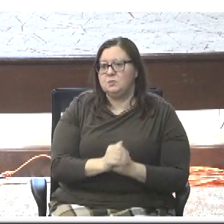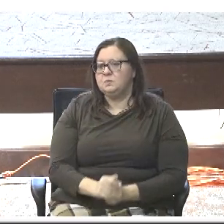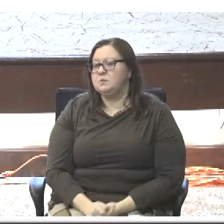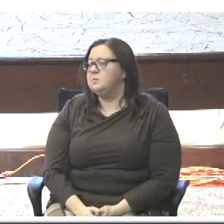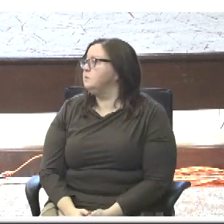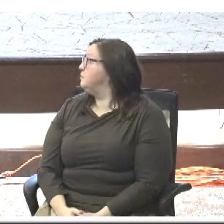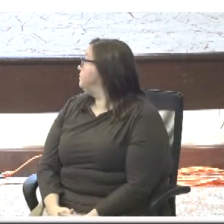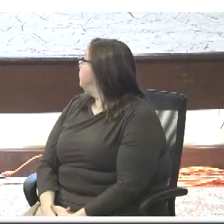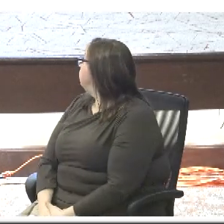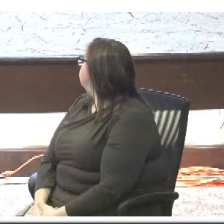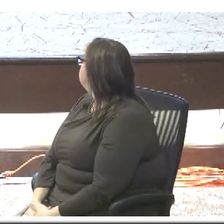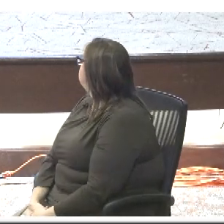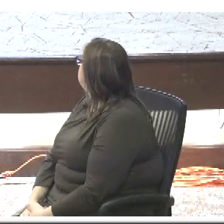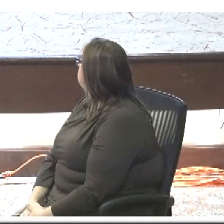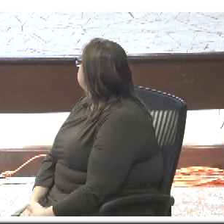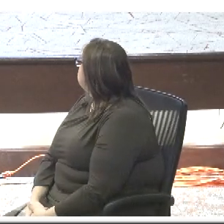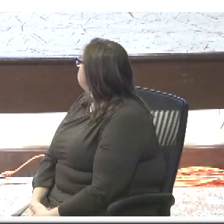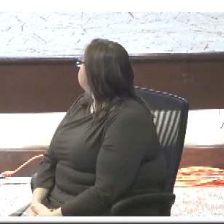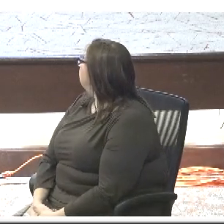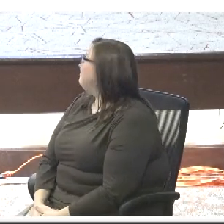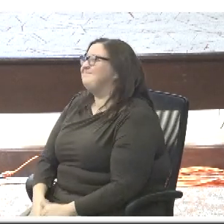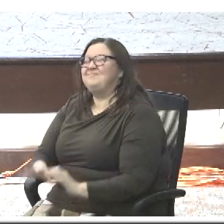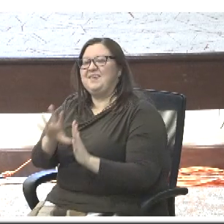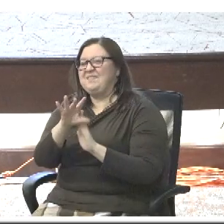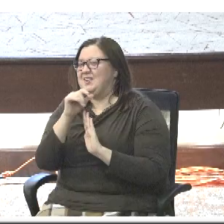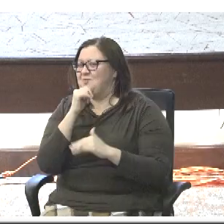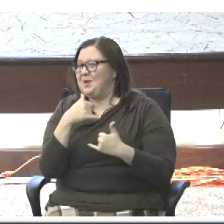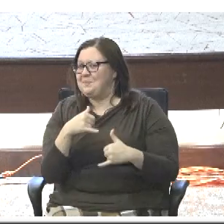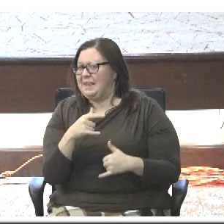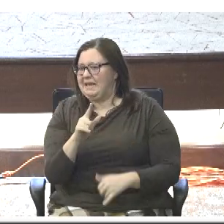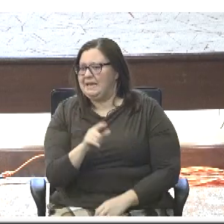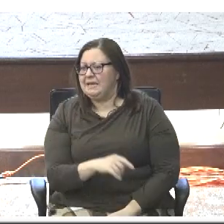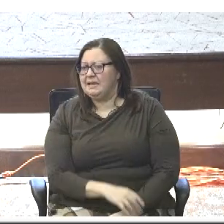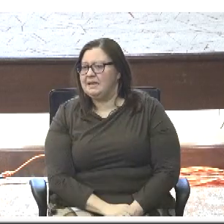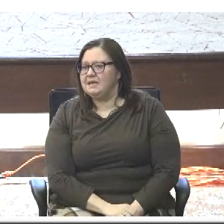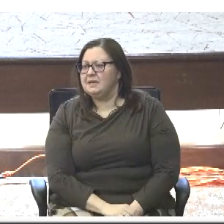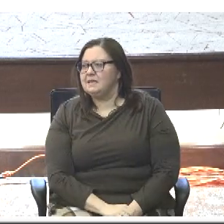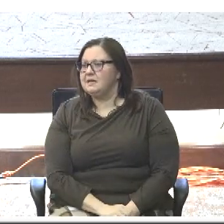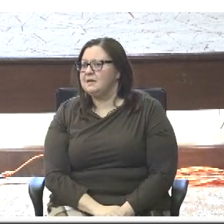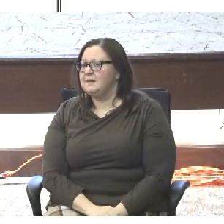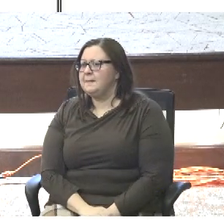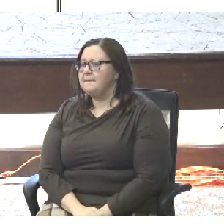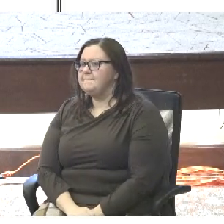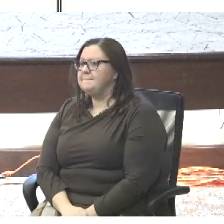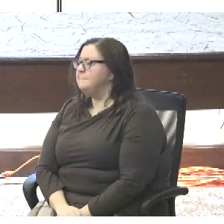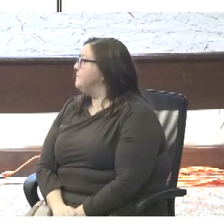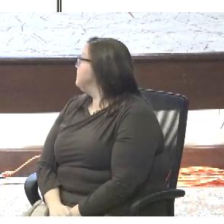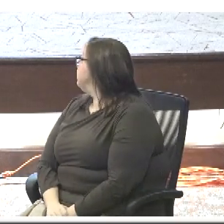it's a video, but it's not coming up.